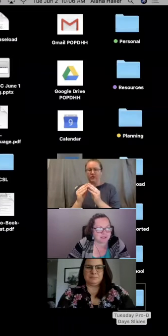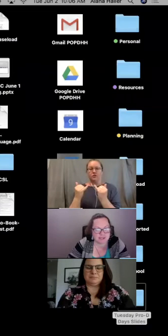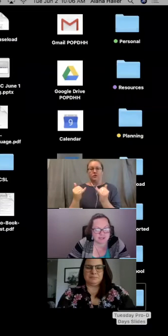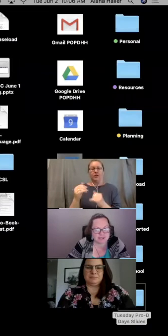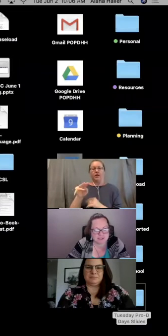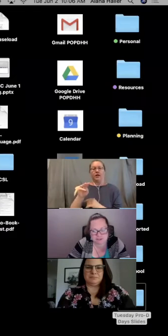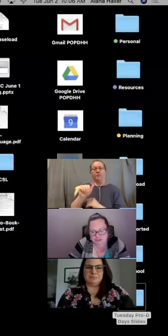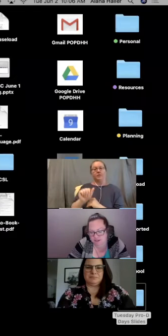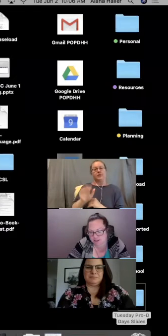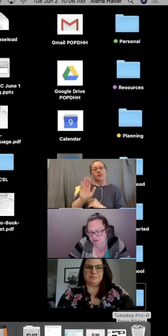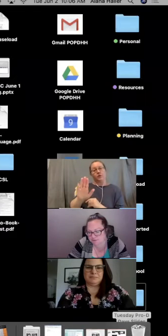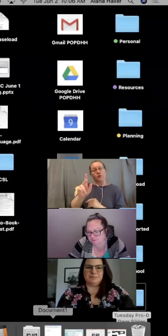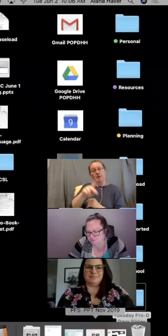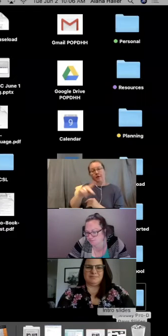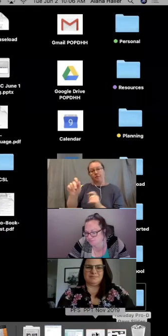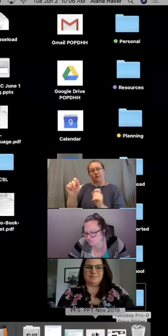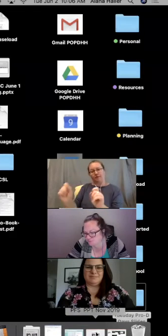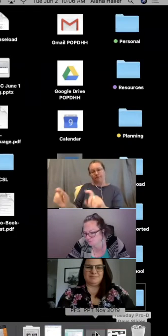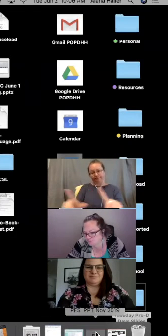PowerPoint.